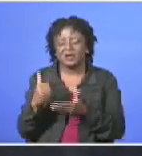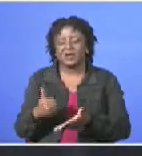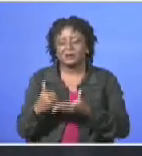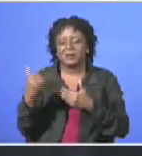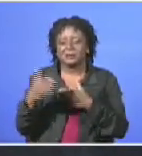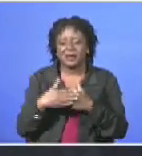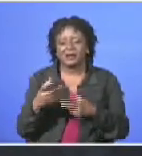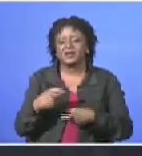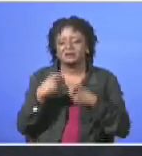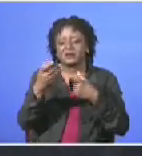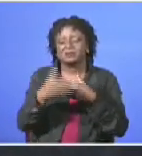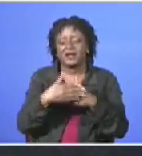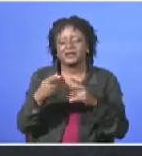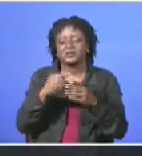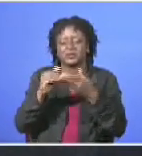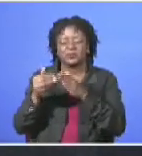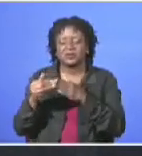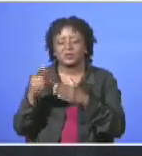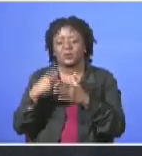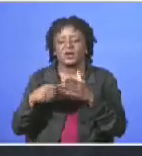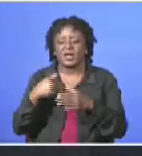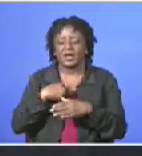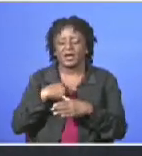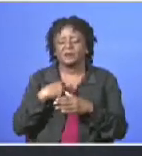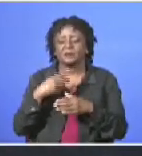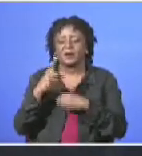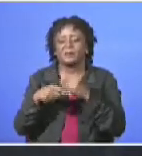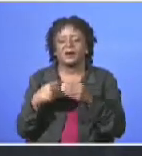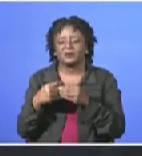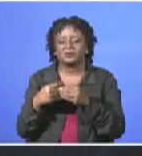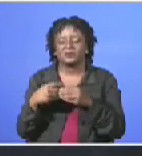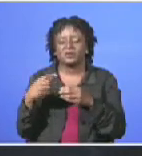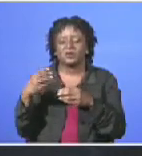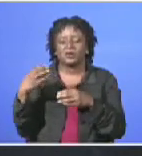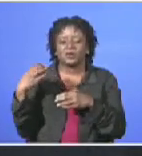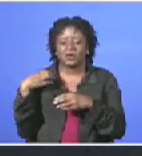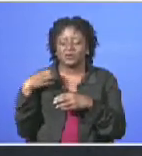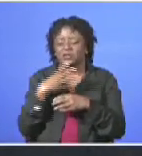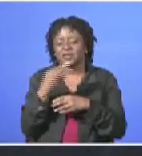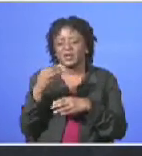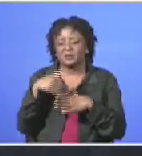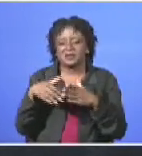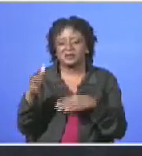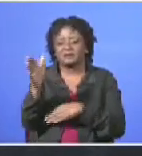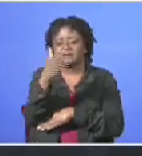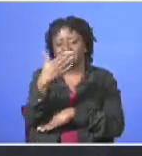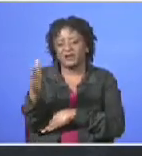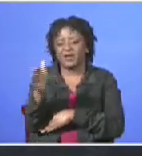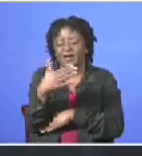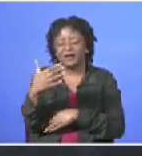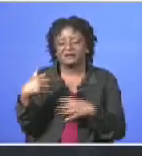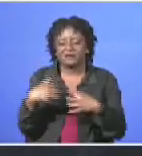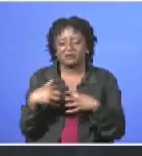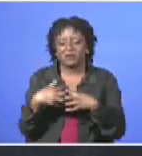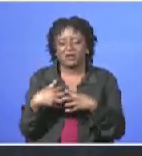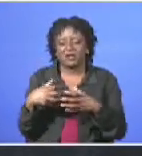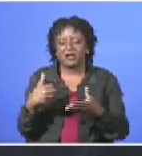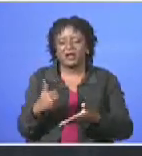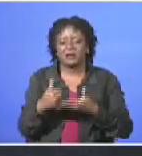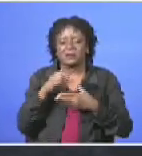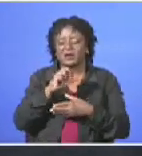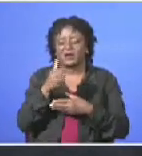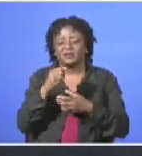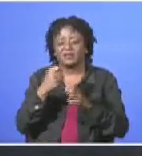is what I'm all about, man. So coaching them up in flag football, helping other athletes get right and mentor them mentally